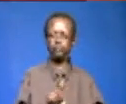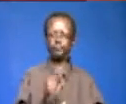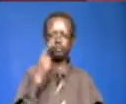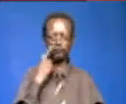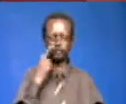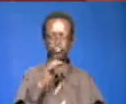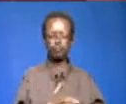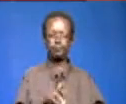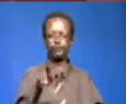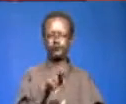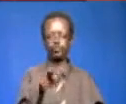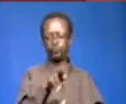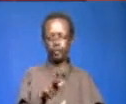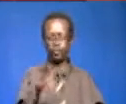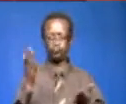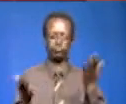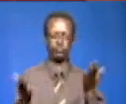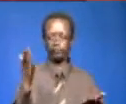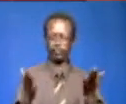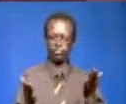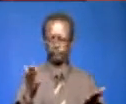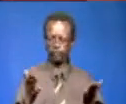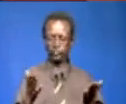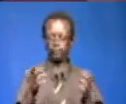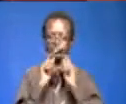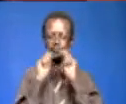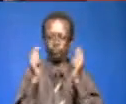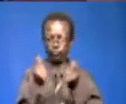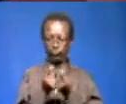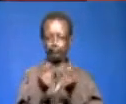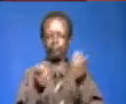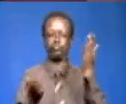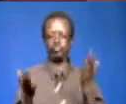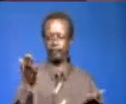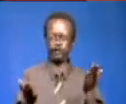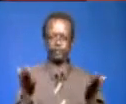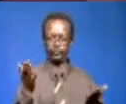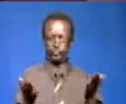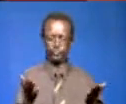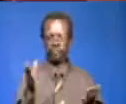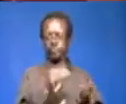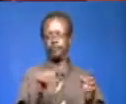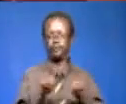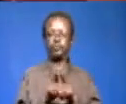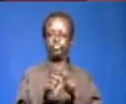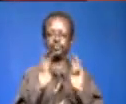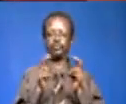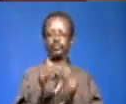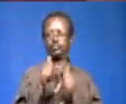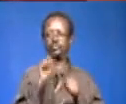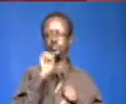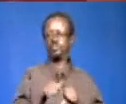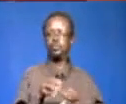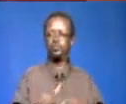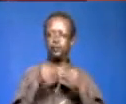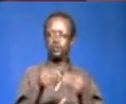balance, we must look into ethnic balance, and we must look into issues that can bring cohesion